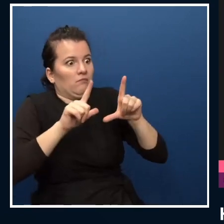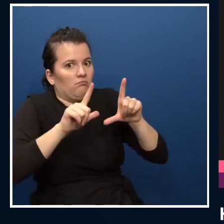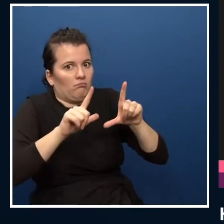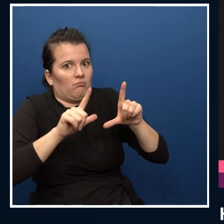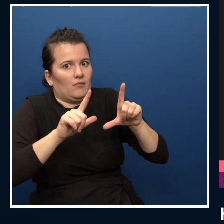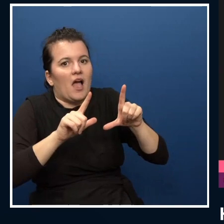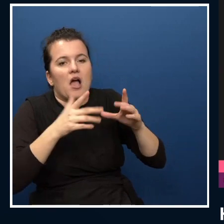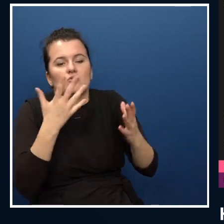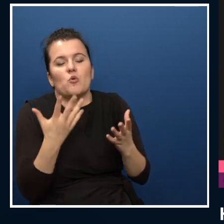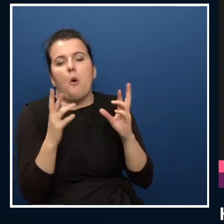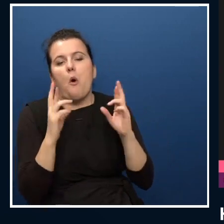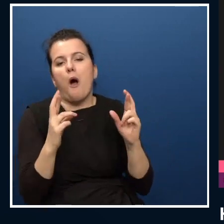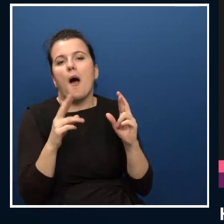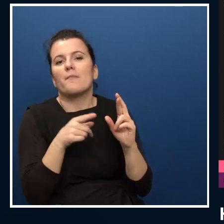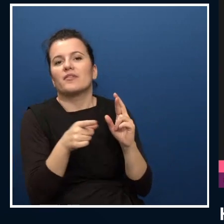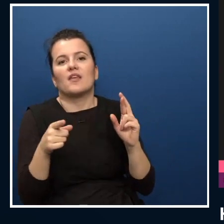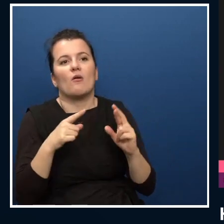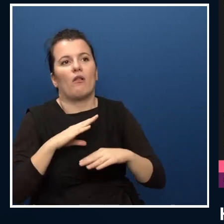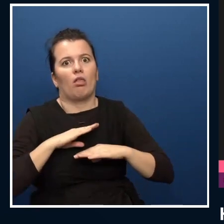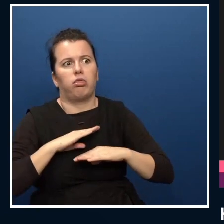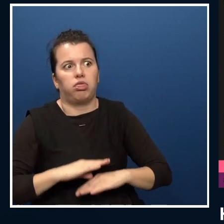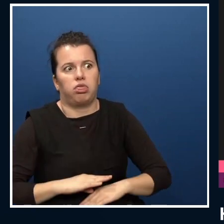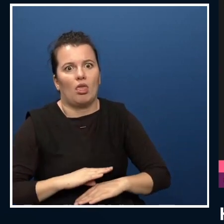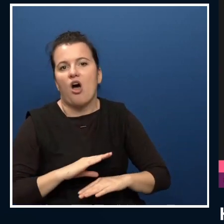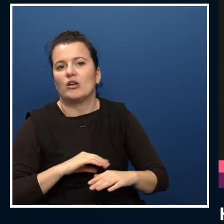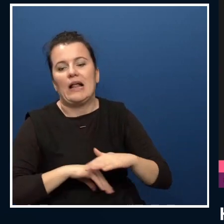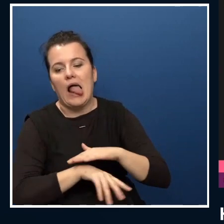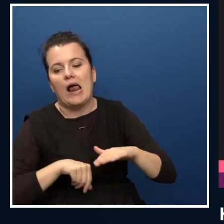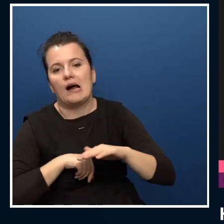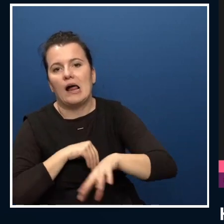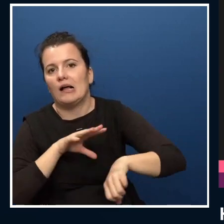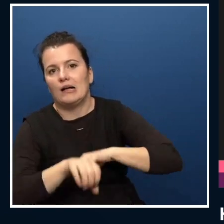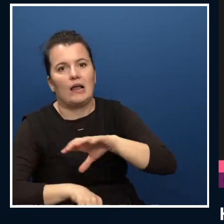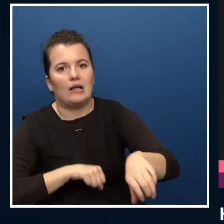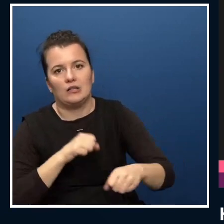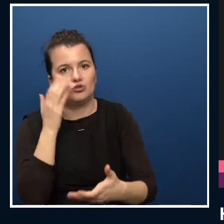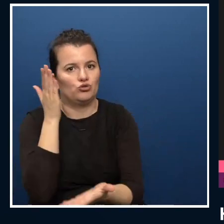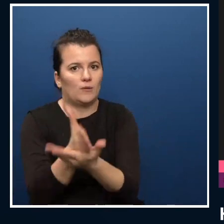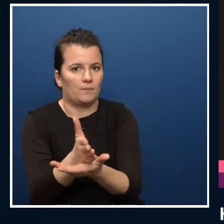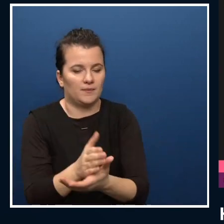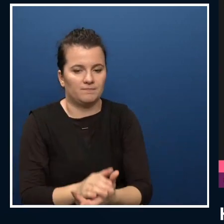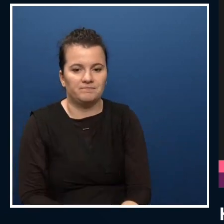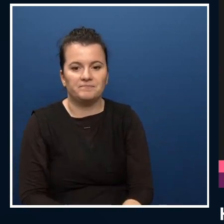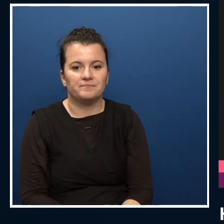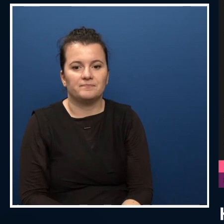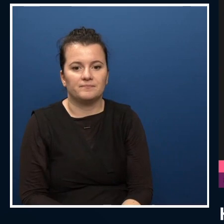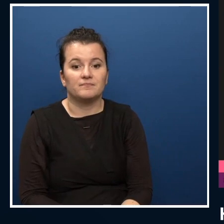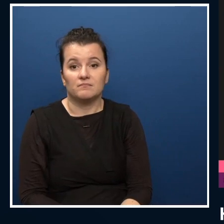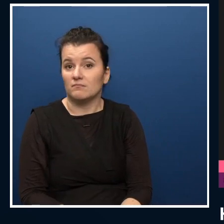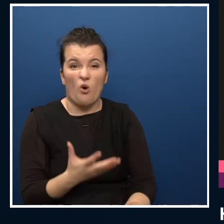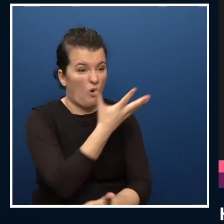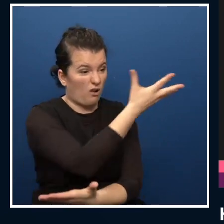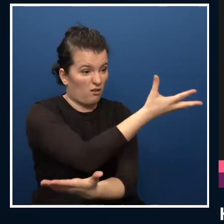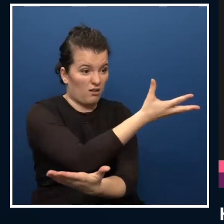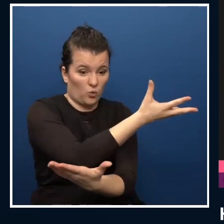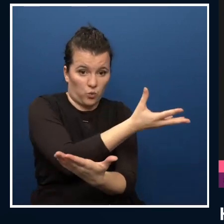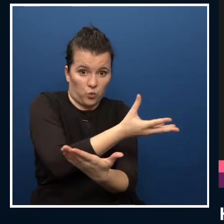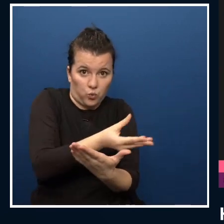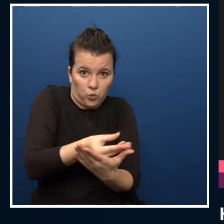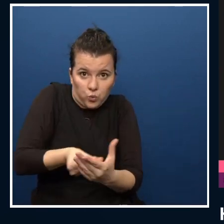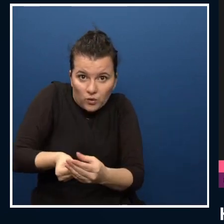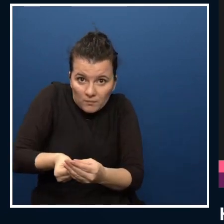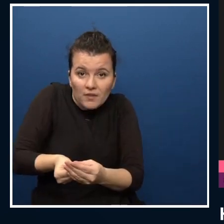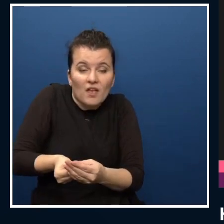blog. You can go and search for it. That all worked when I sucked in that Iis URL rewrite, which is really